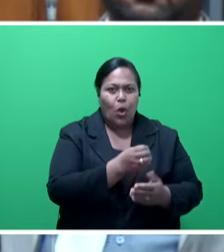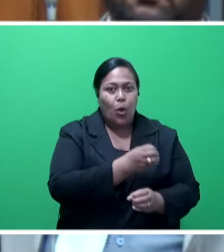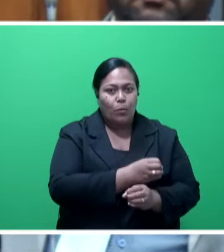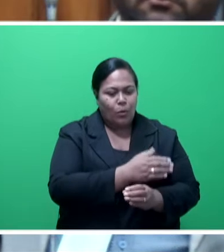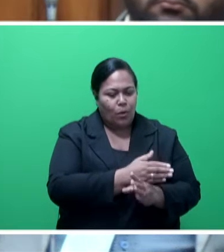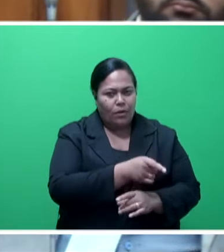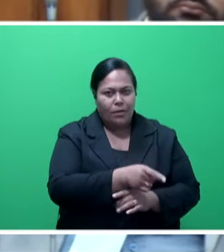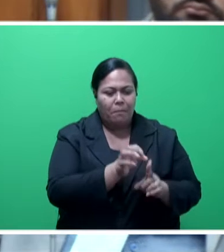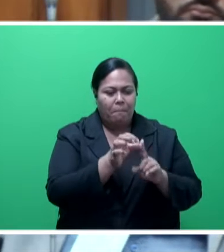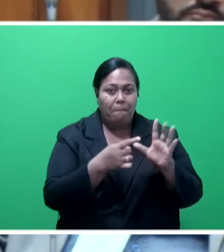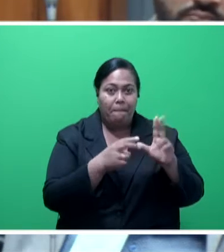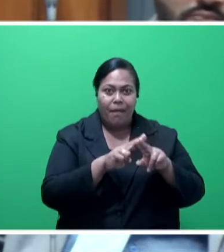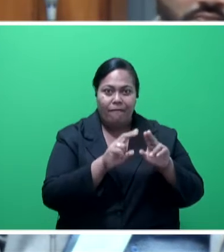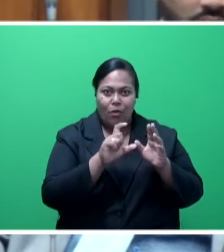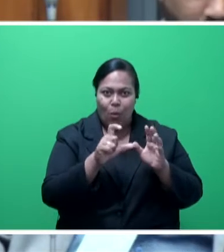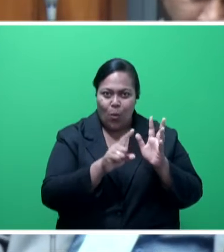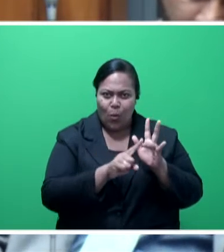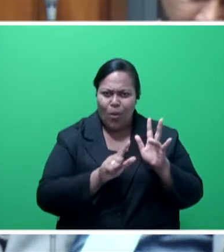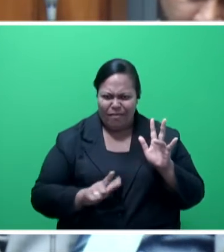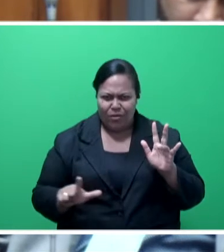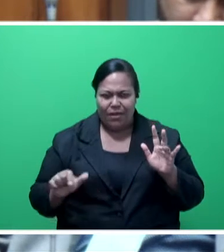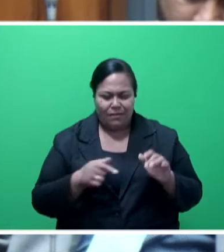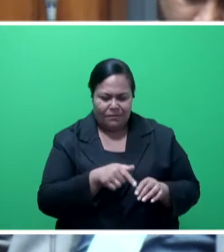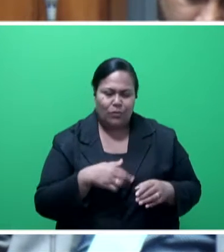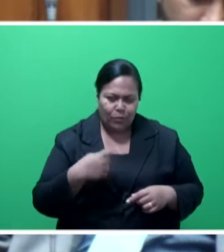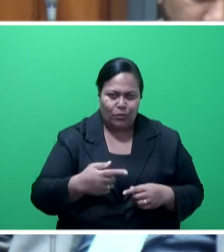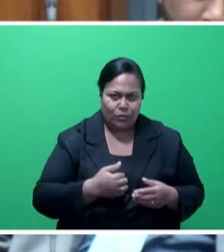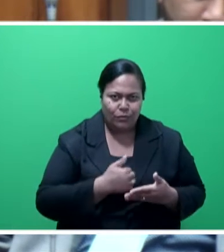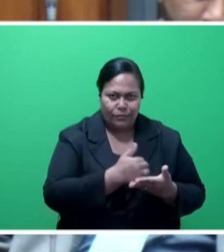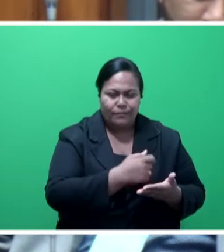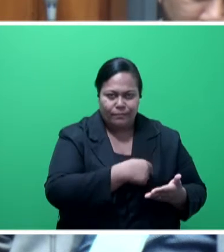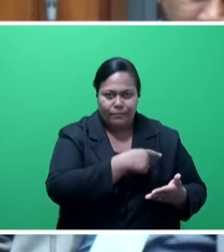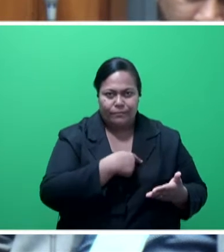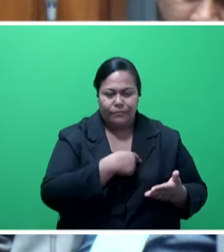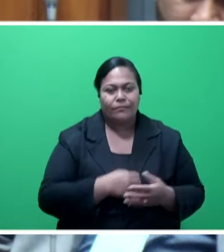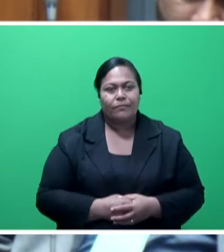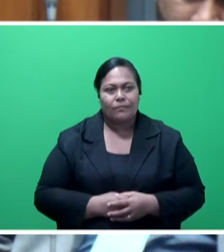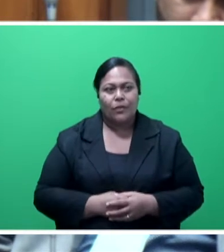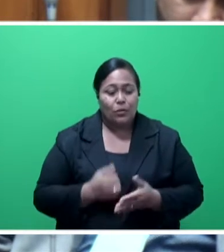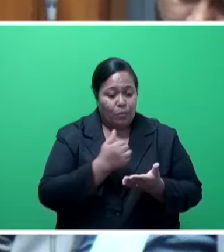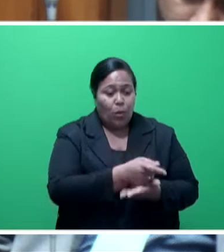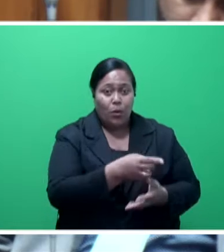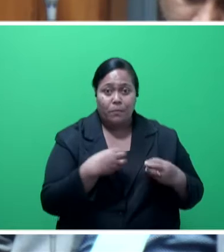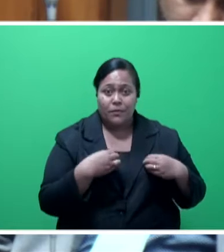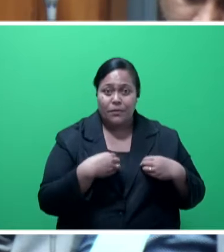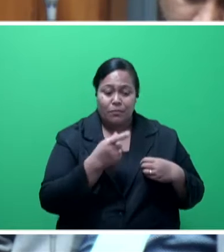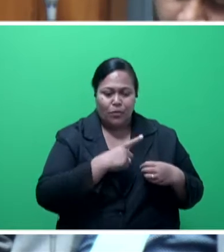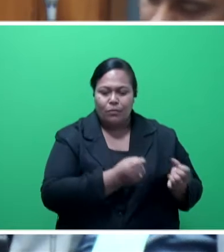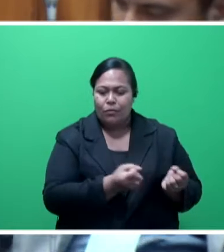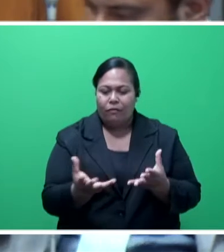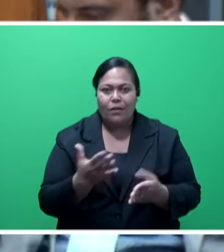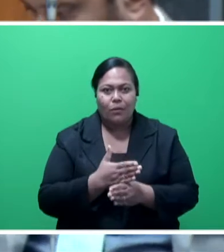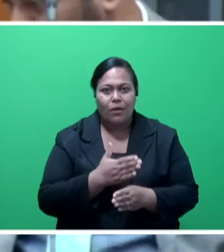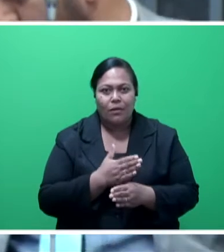and will continue to do so. We support this government commercial company as it provides employment to the